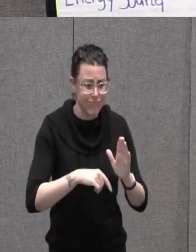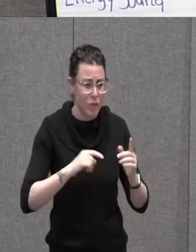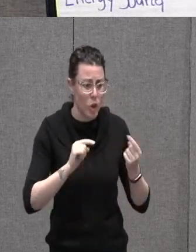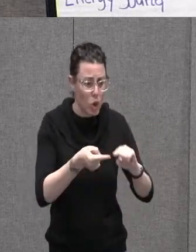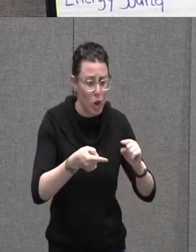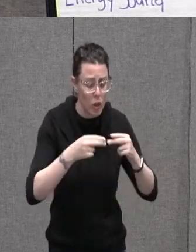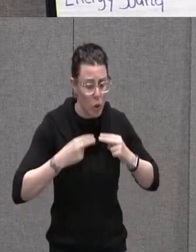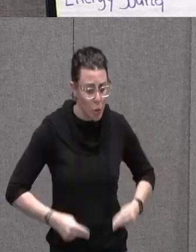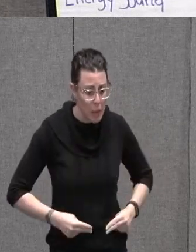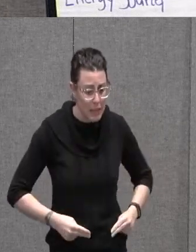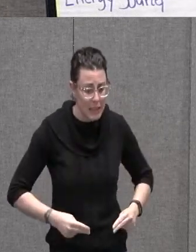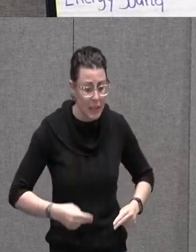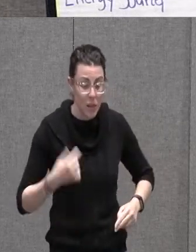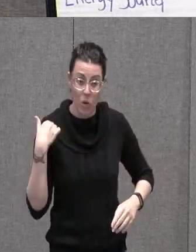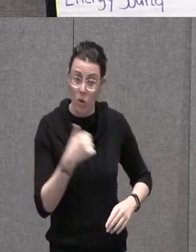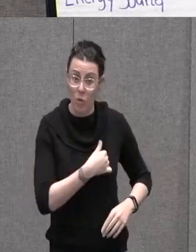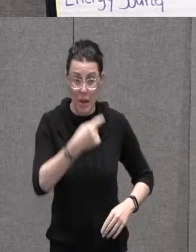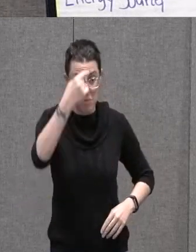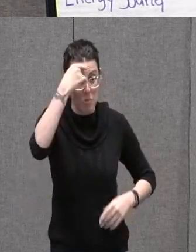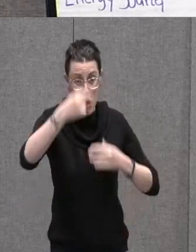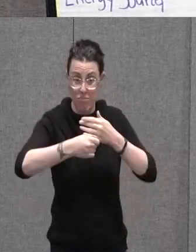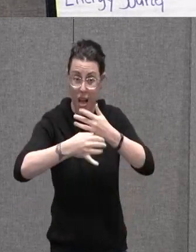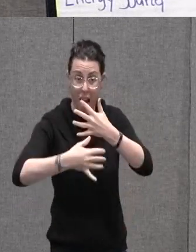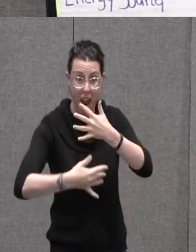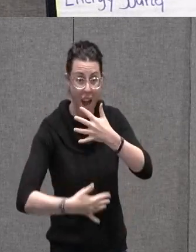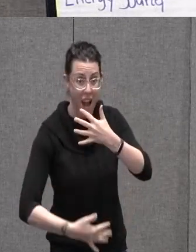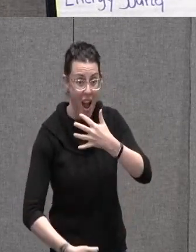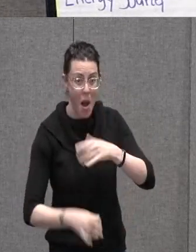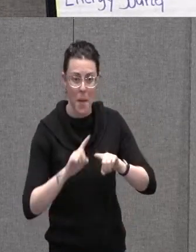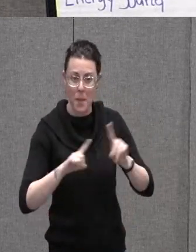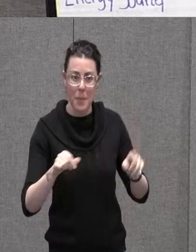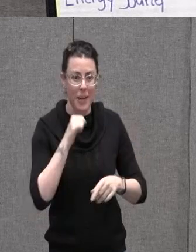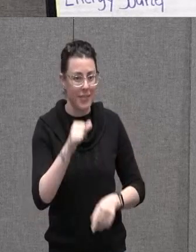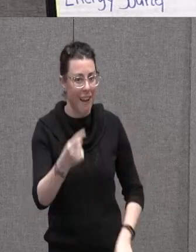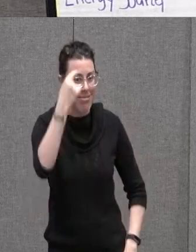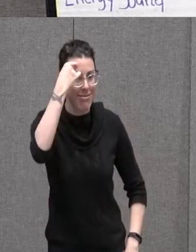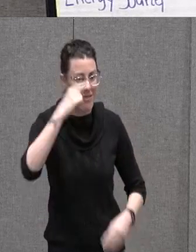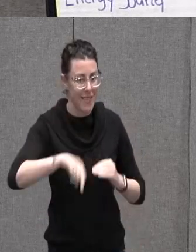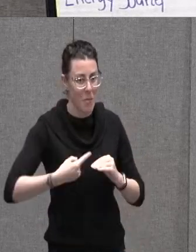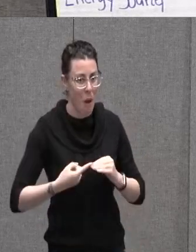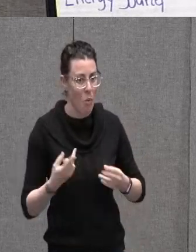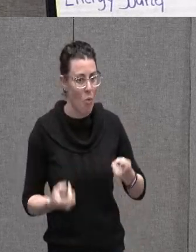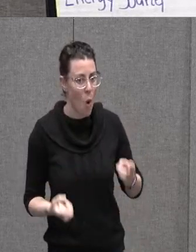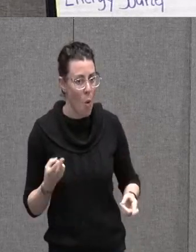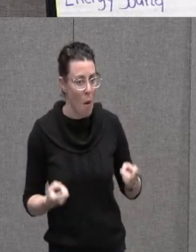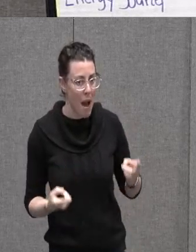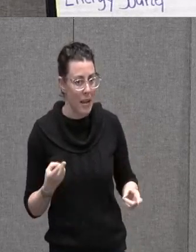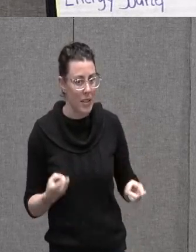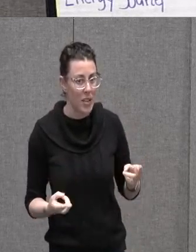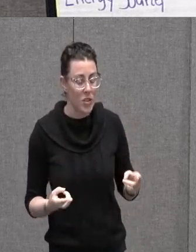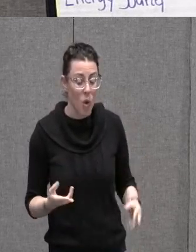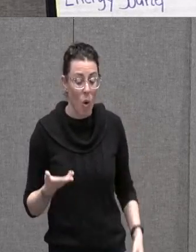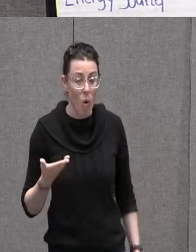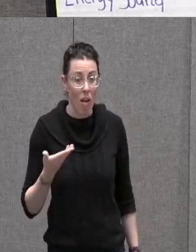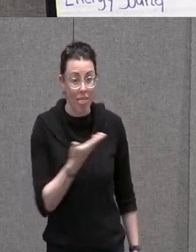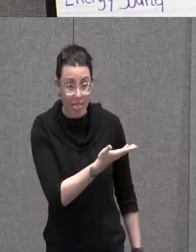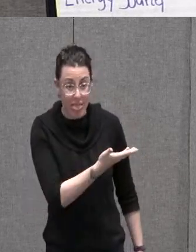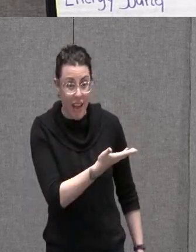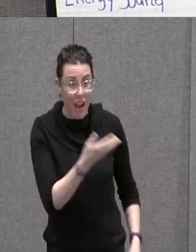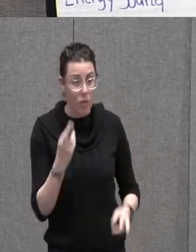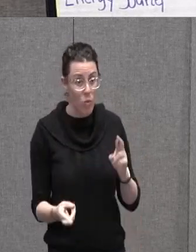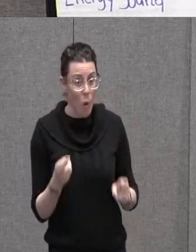And look at here, we have this robot who goes in where it would be hazardous to you and to myself. And instead of us having to